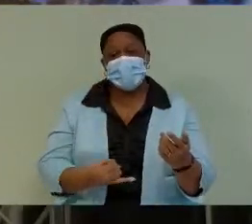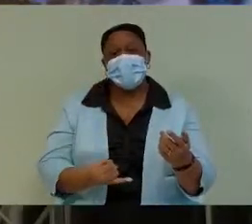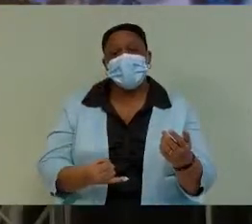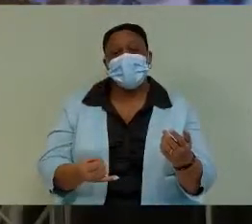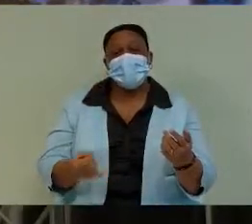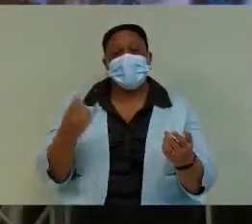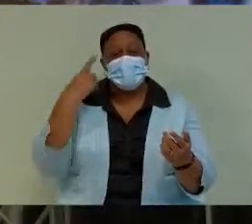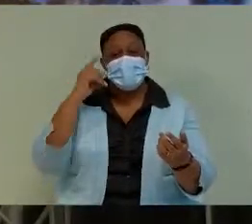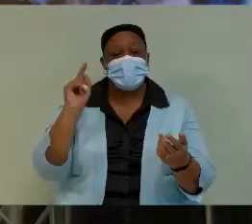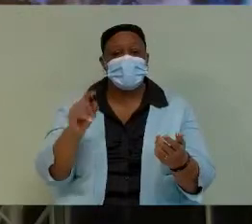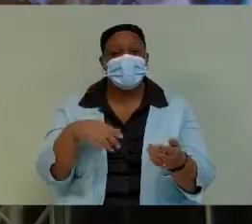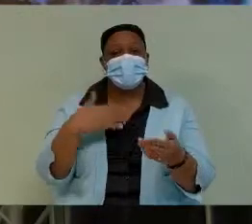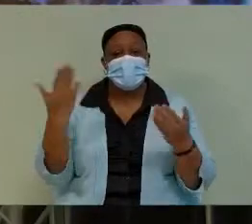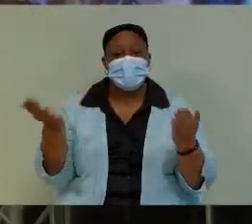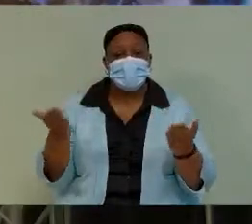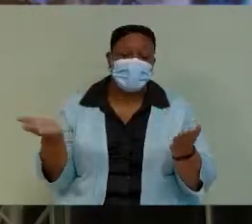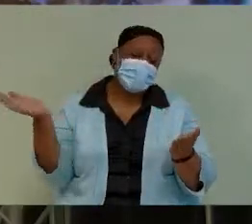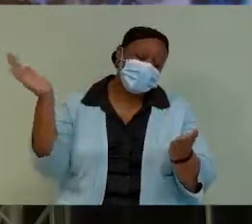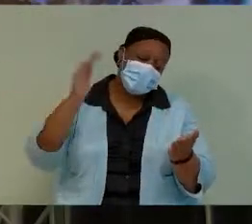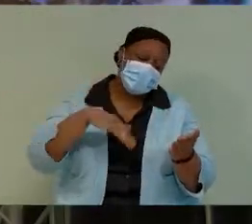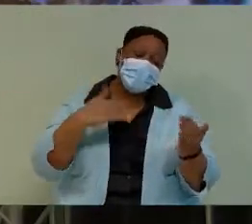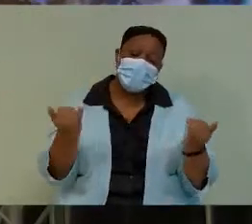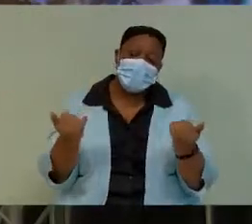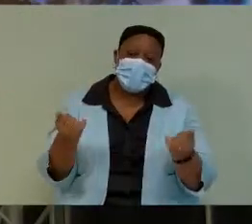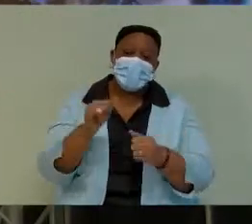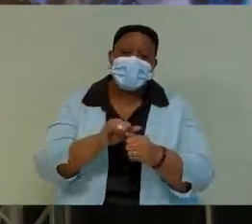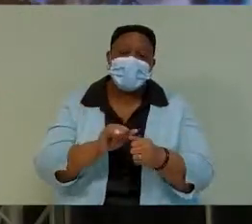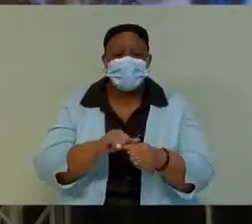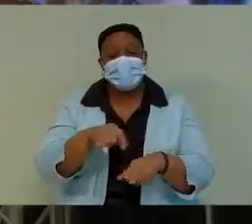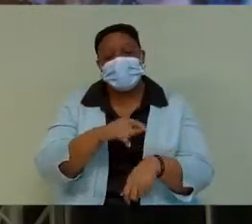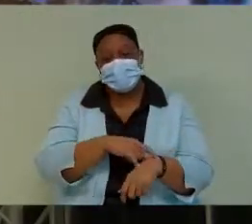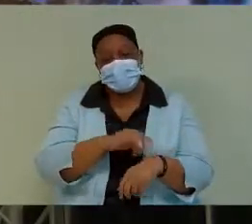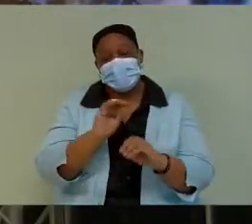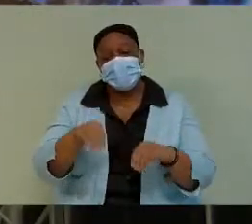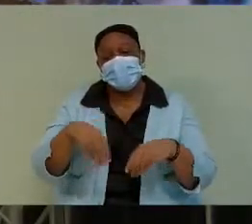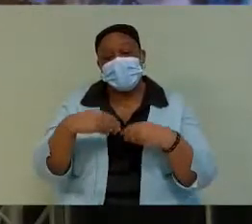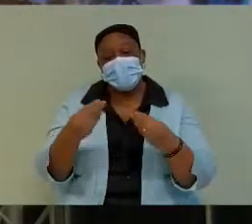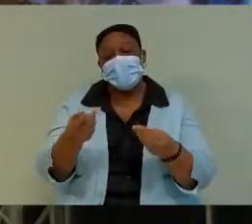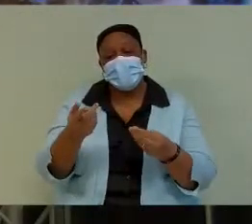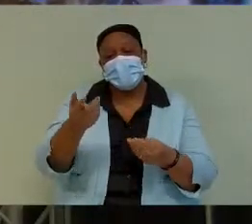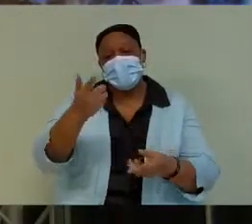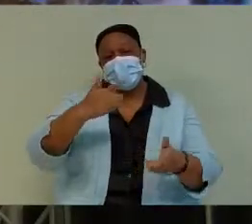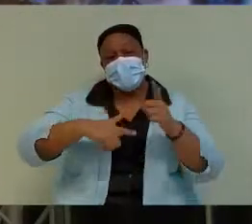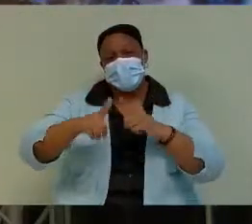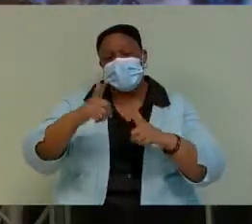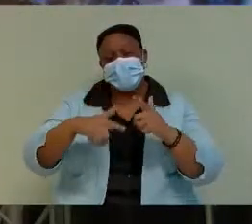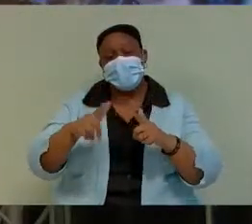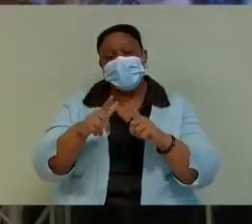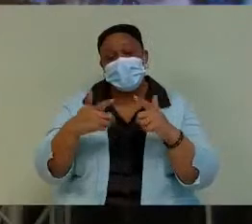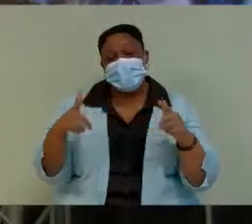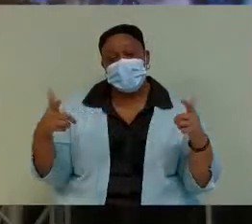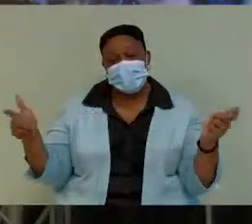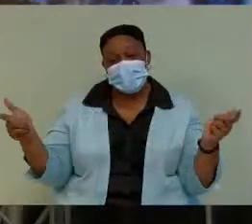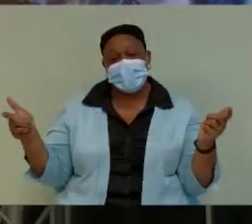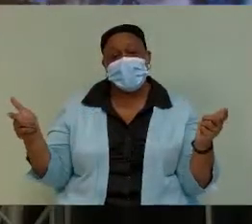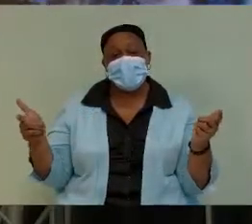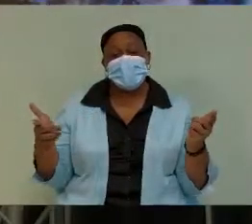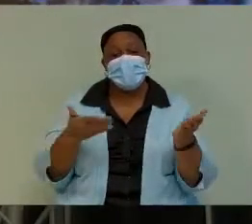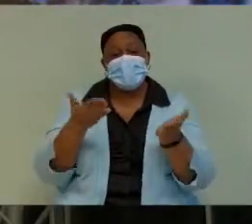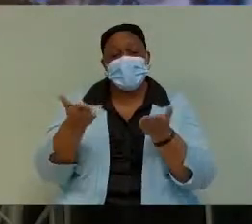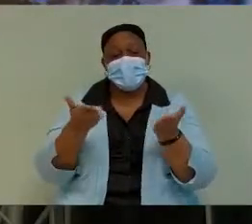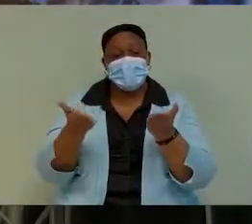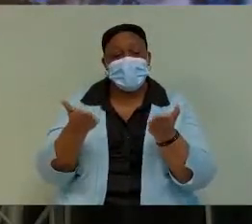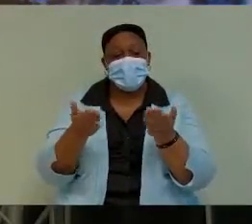Jacobs for being very faithful in terms of providing us with her sign language